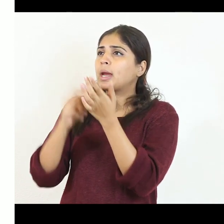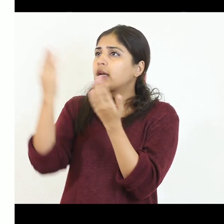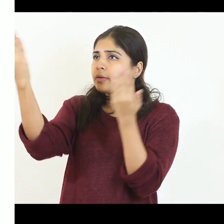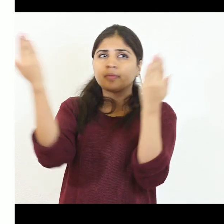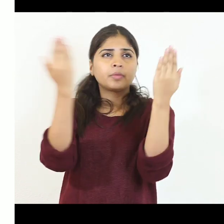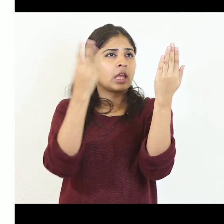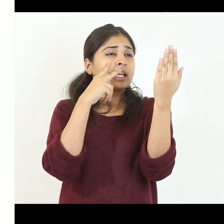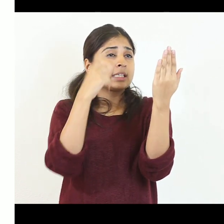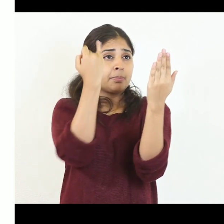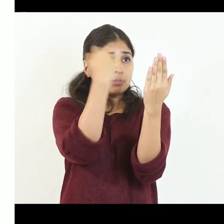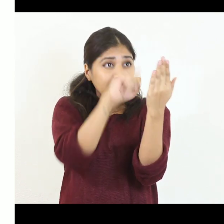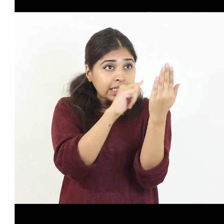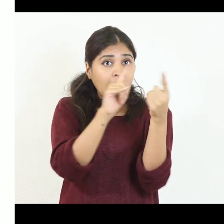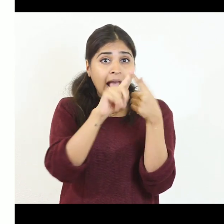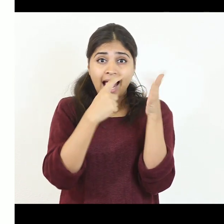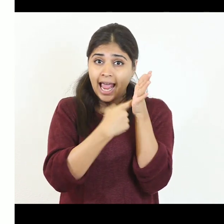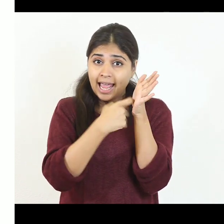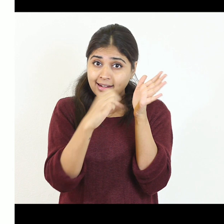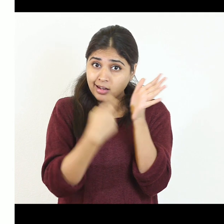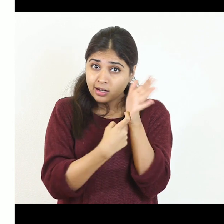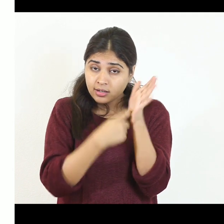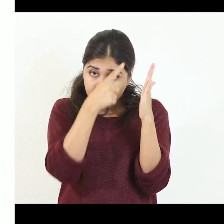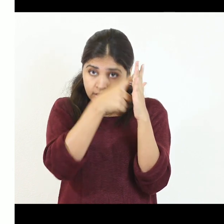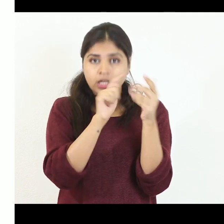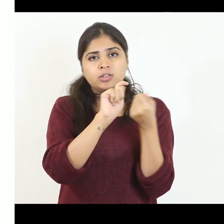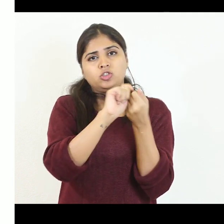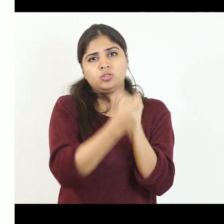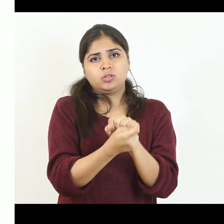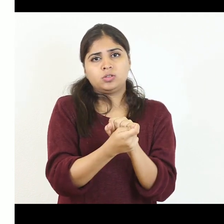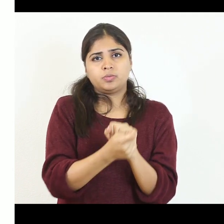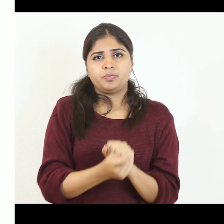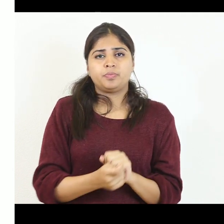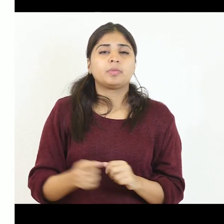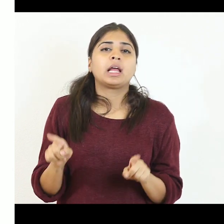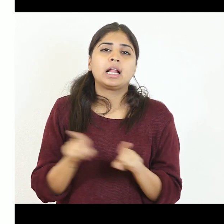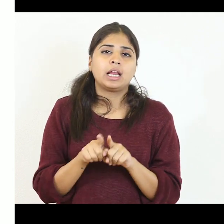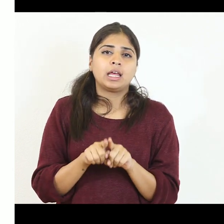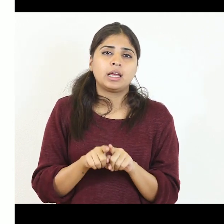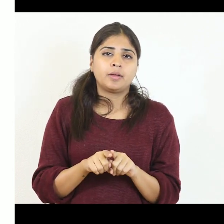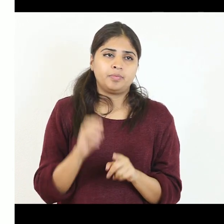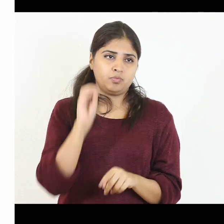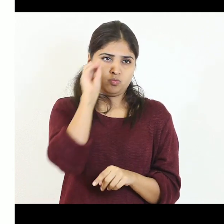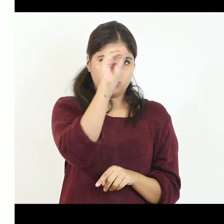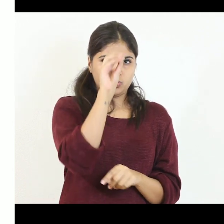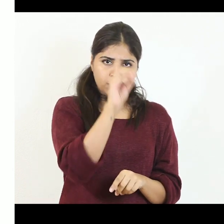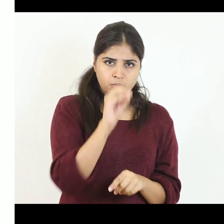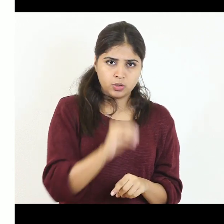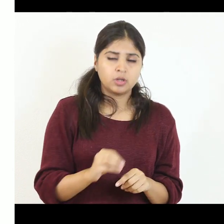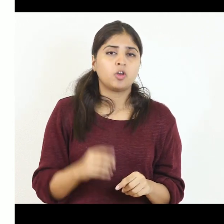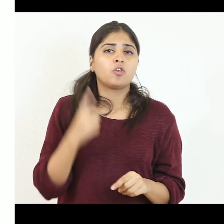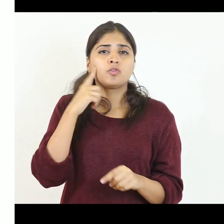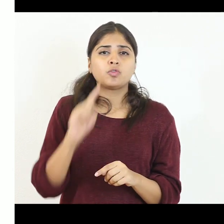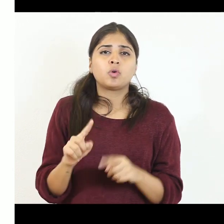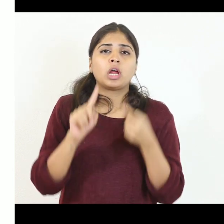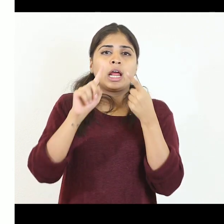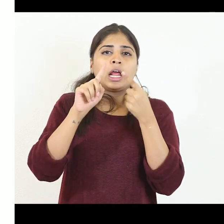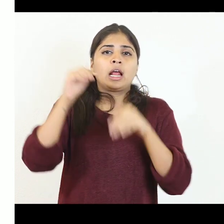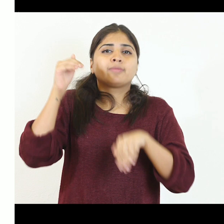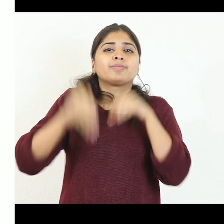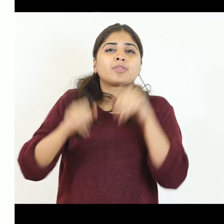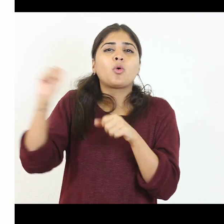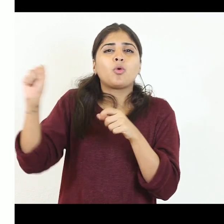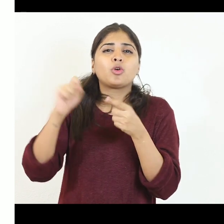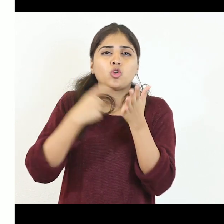For example, entering data for electoral rolls of a village and checking it against the